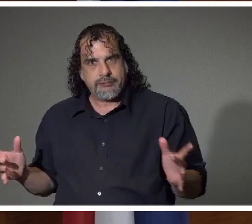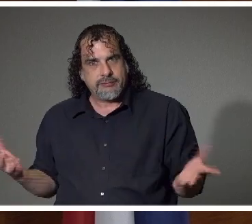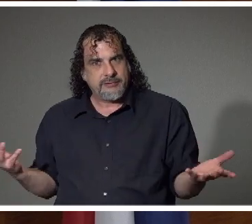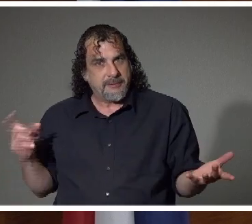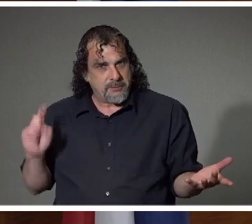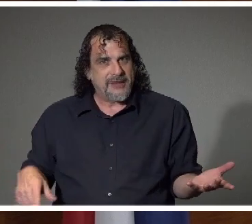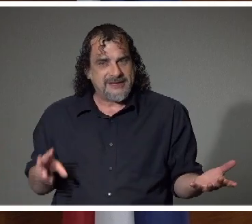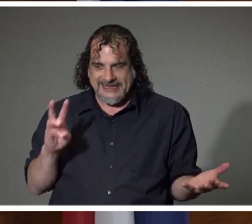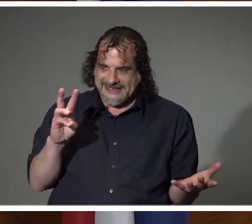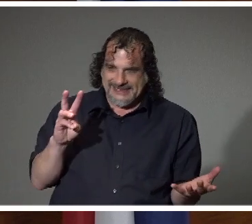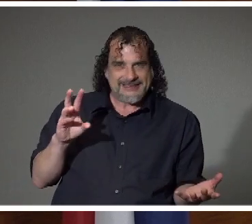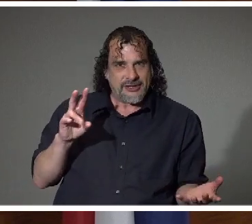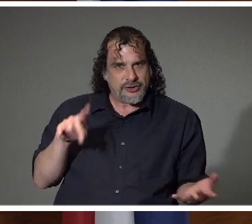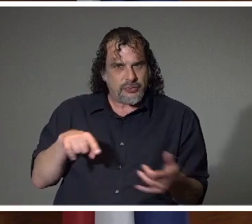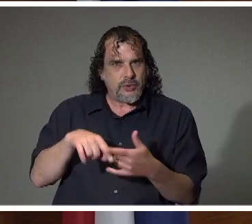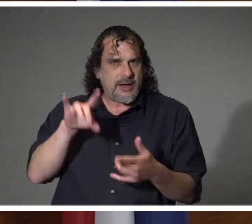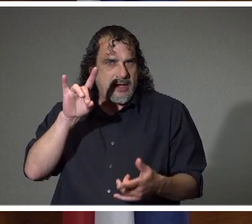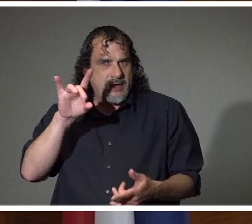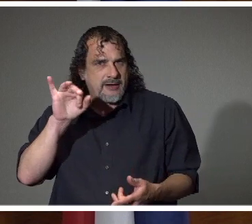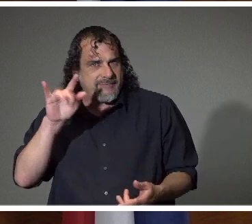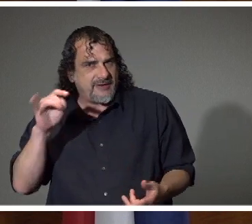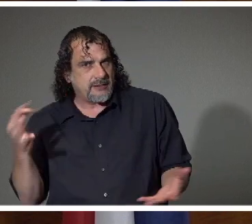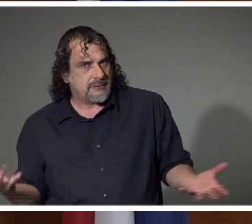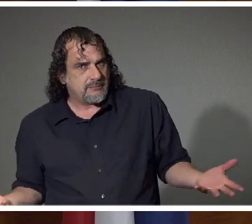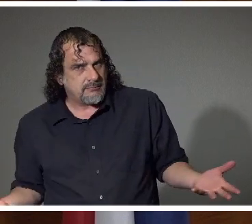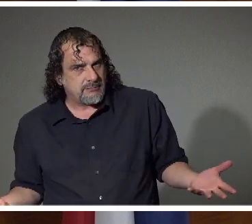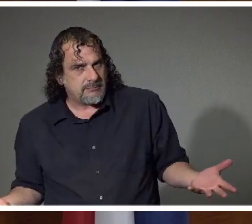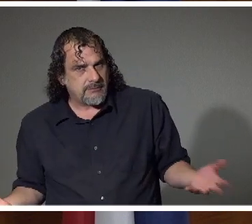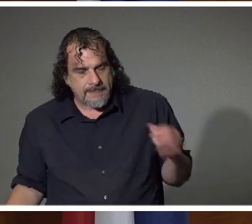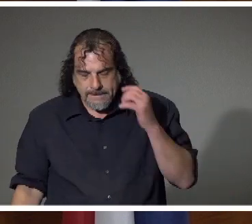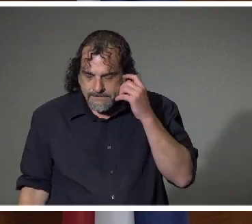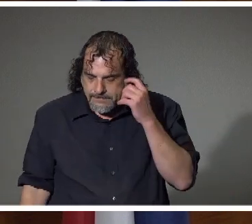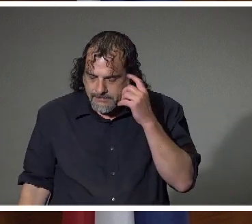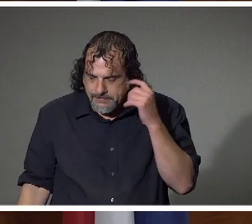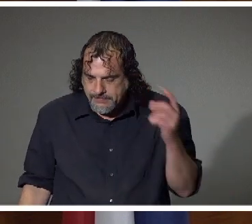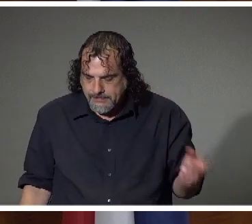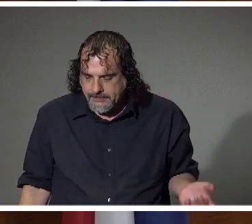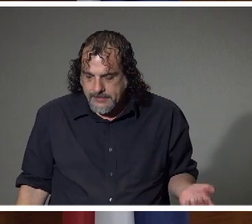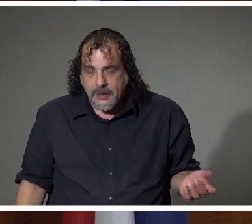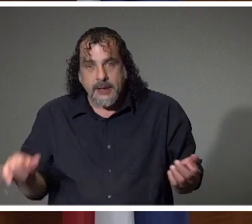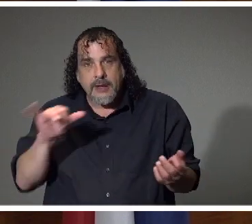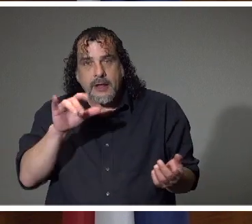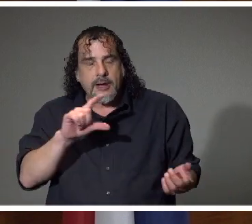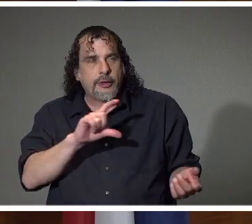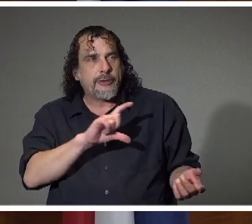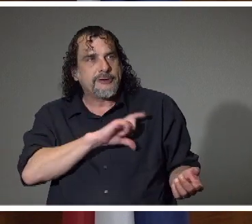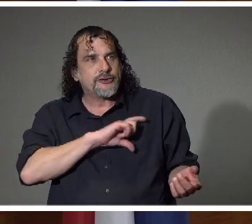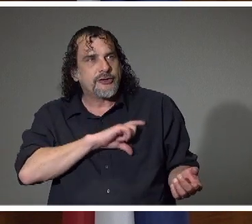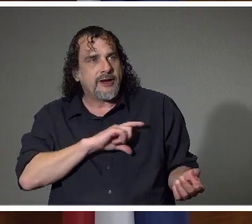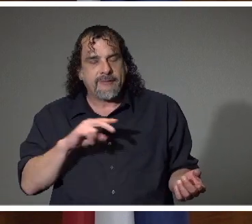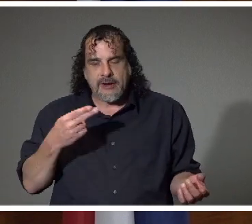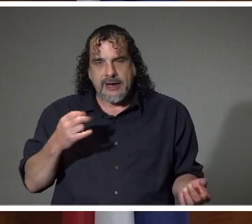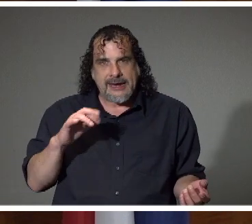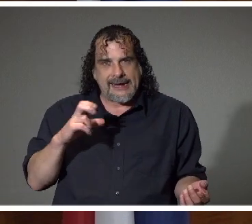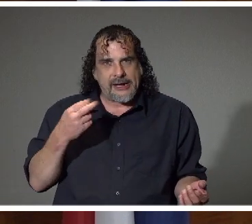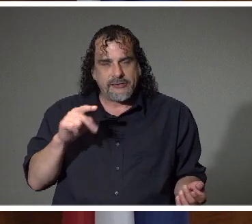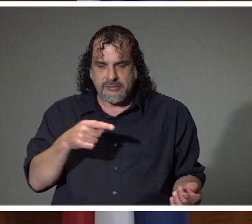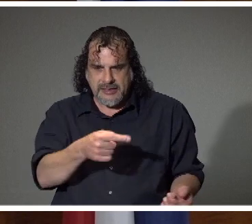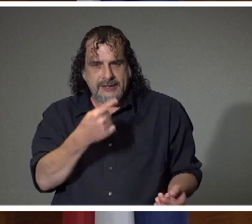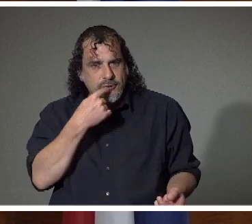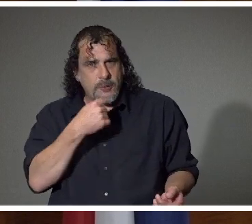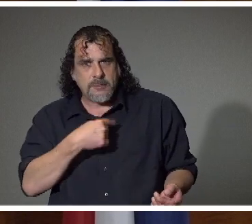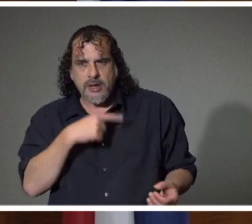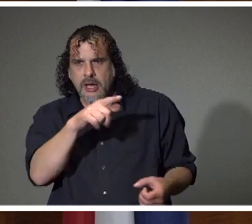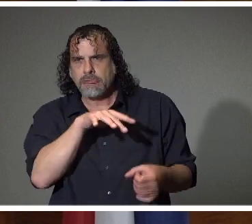staying at least 6+ feet apart. And for instance, the sheriff of Harrison County assured me that he